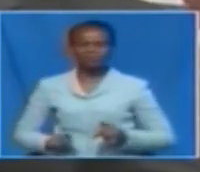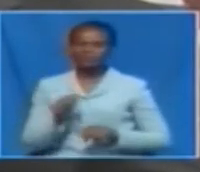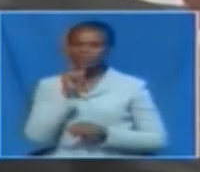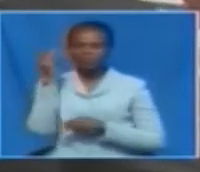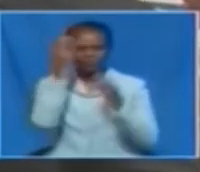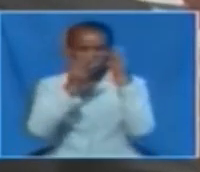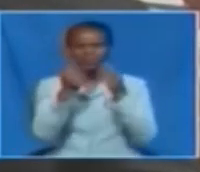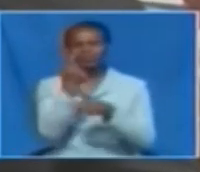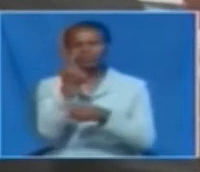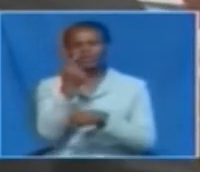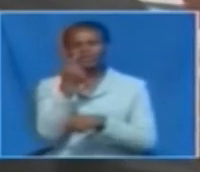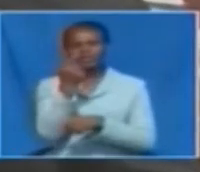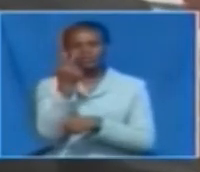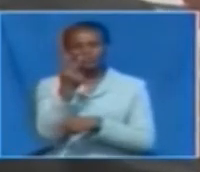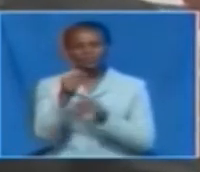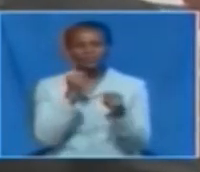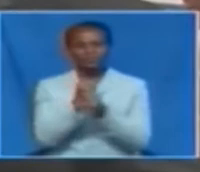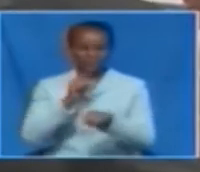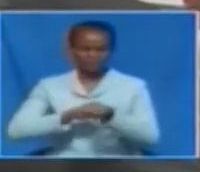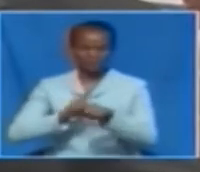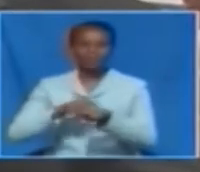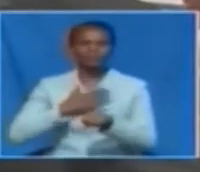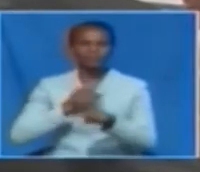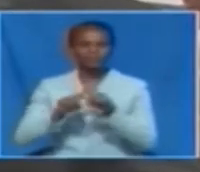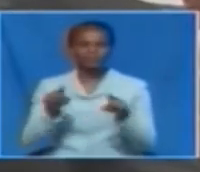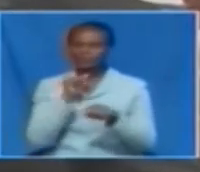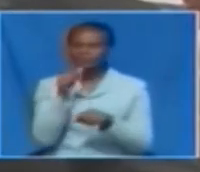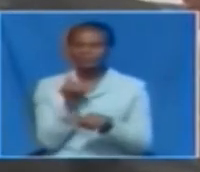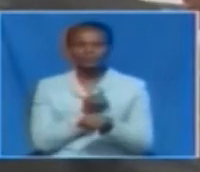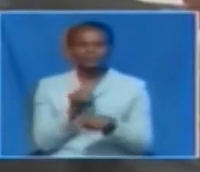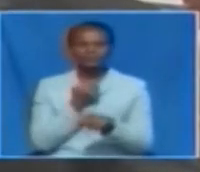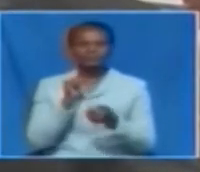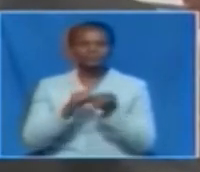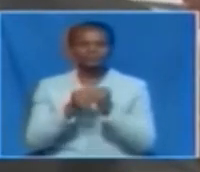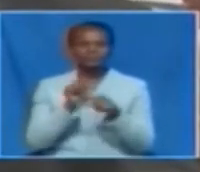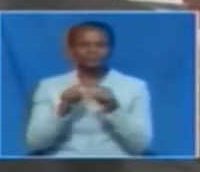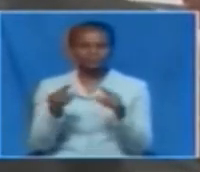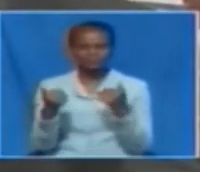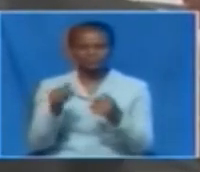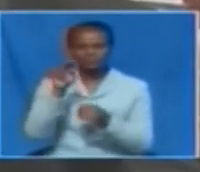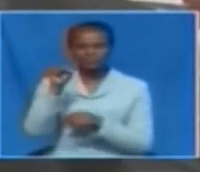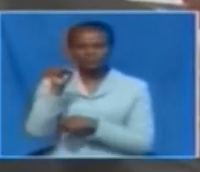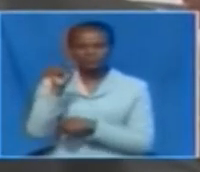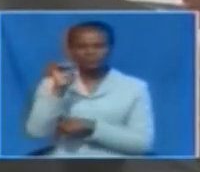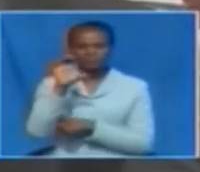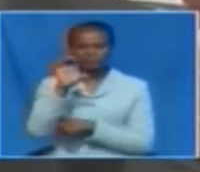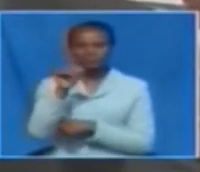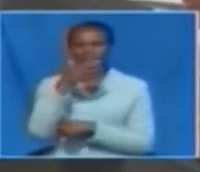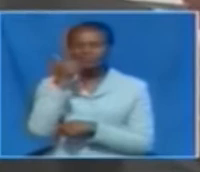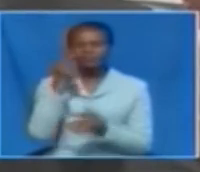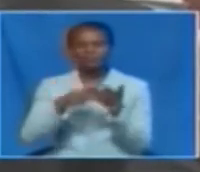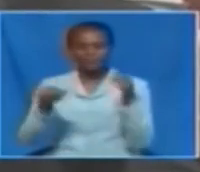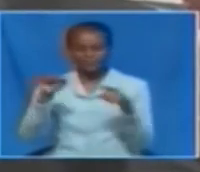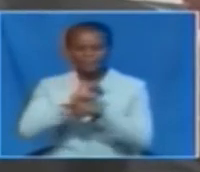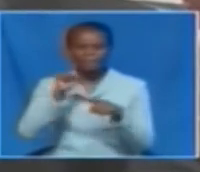giving up 1 year or 2 years of my time. But that was not the only issue. The NEC had to look at the politically,